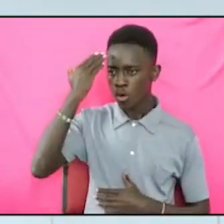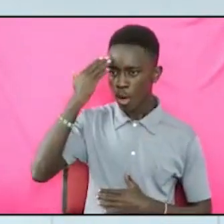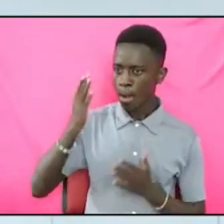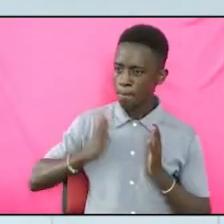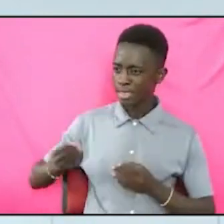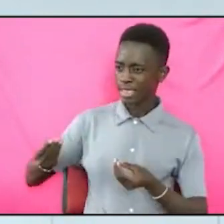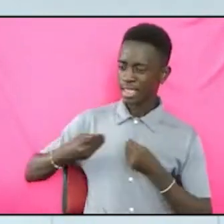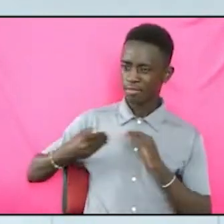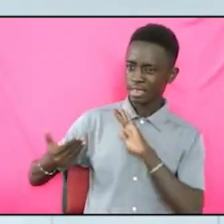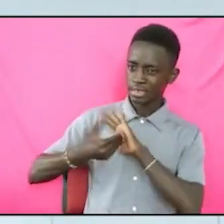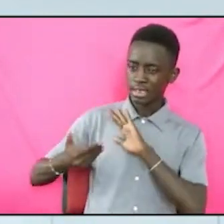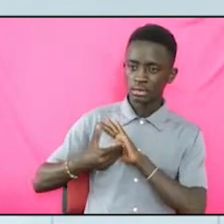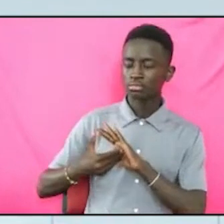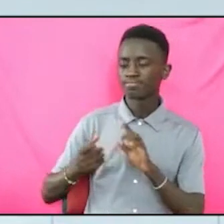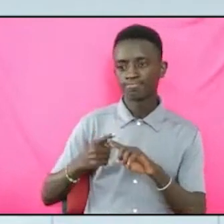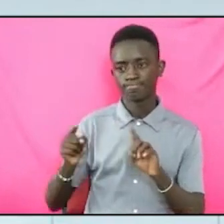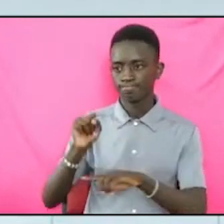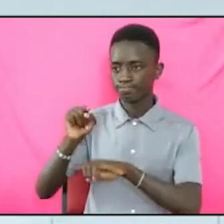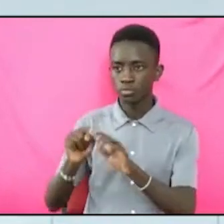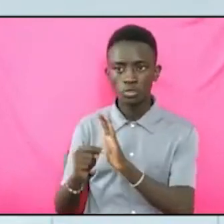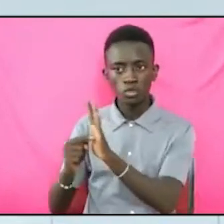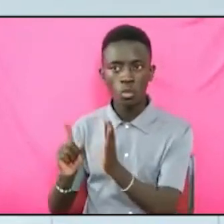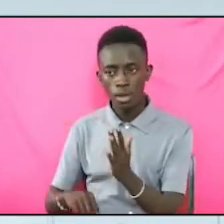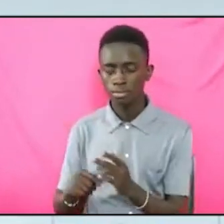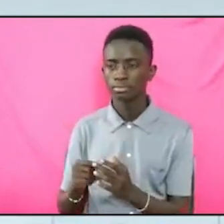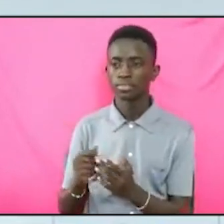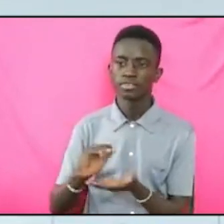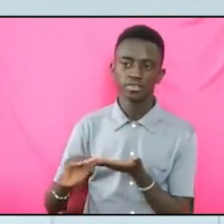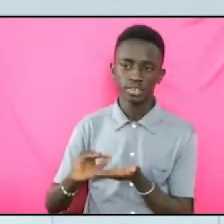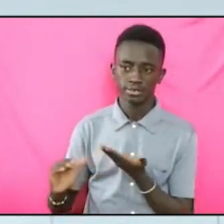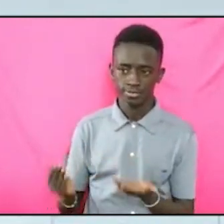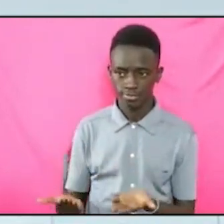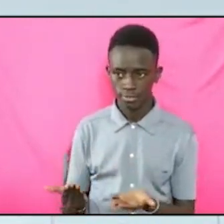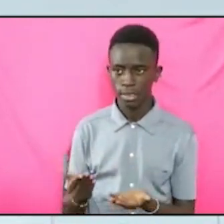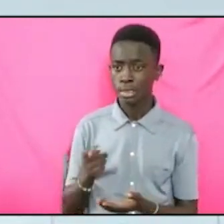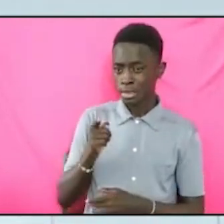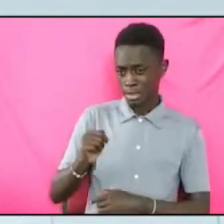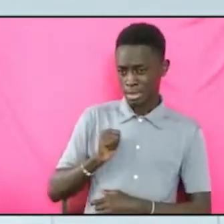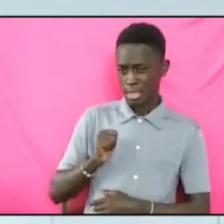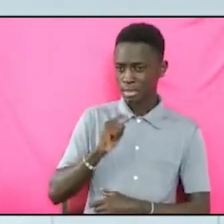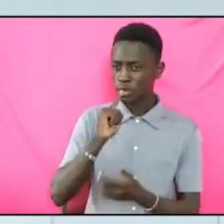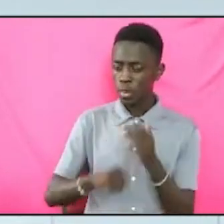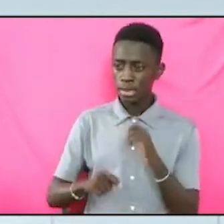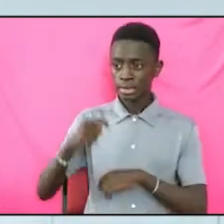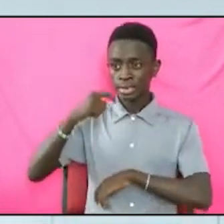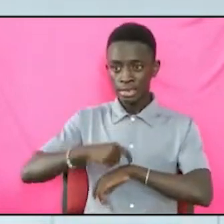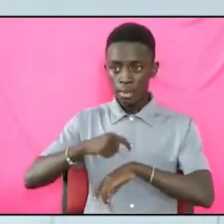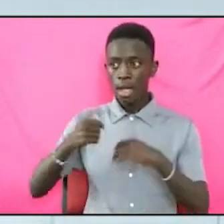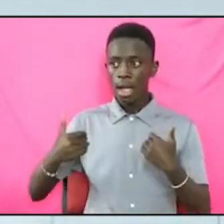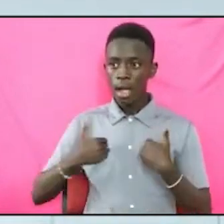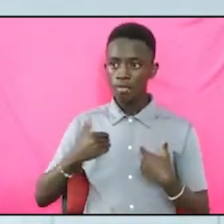them. And we share it openly. This girl says, as he heard the complaint